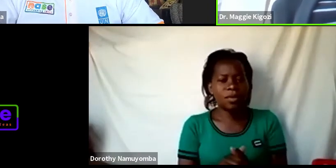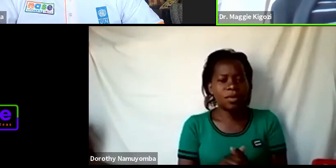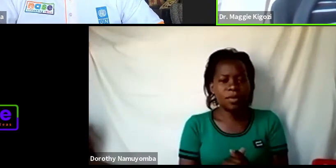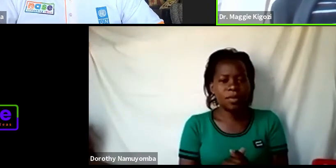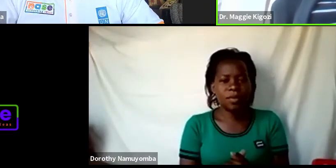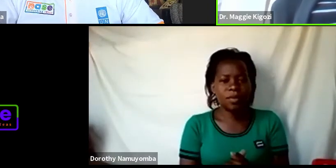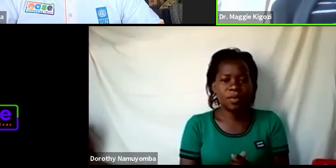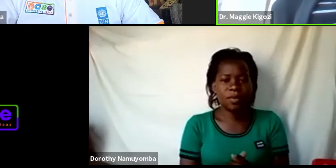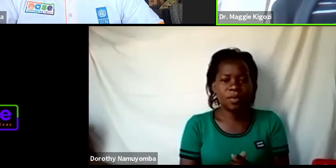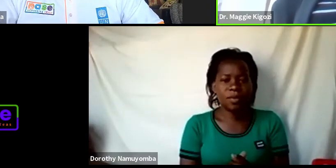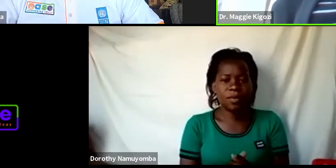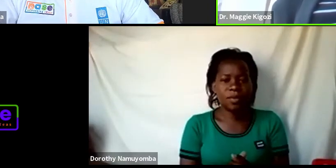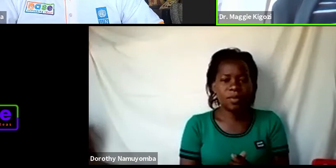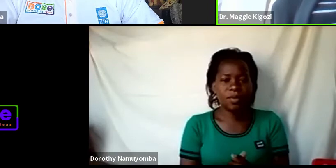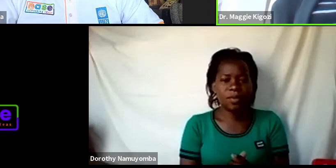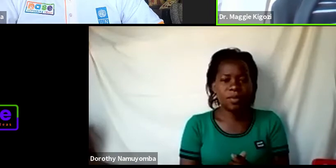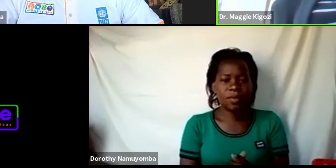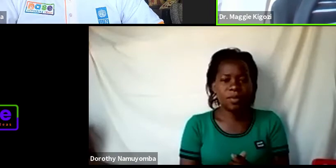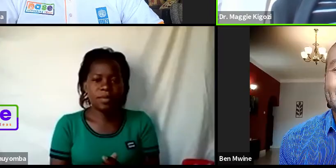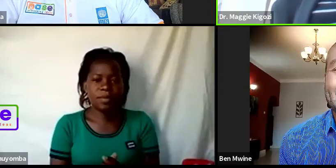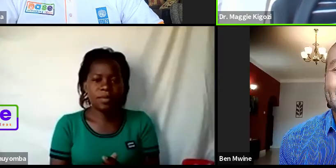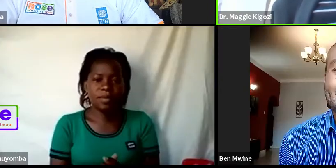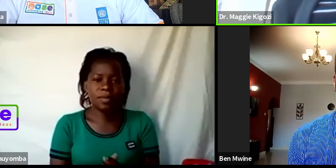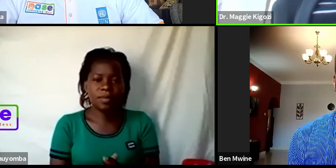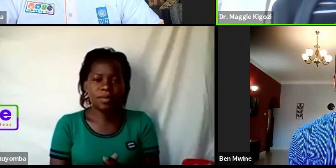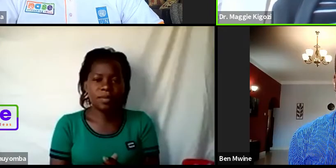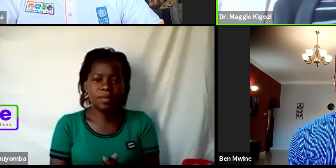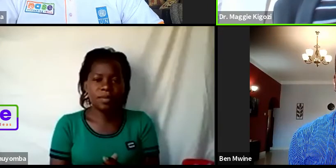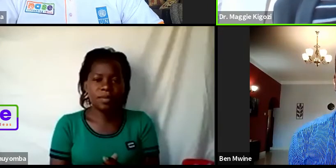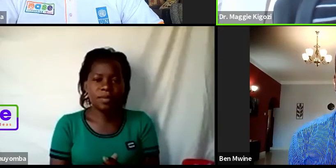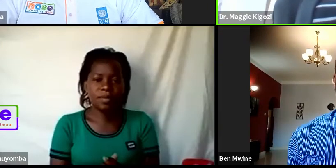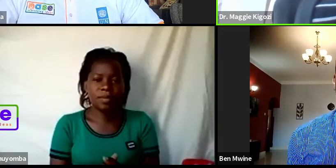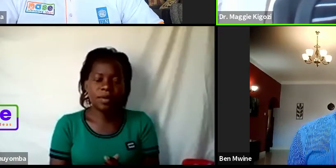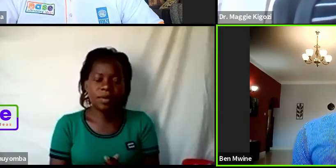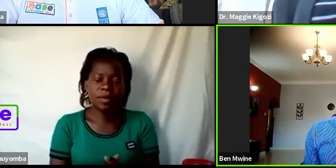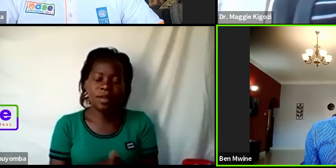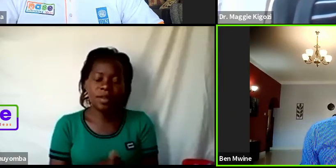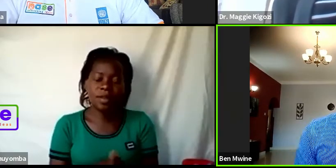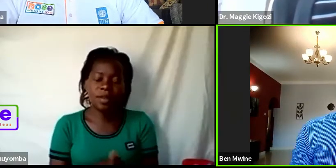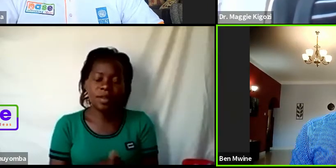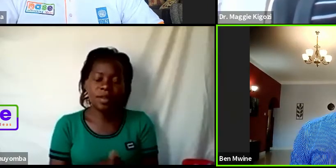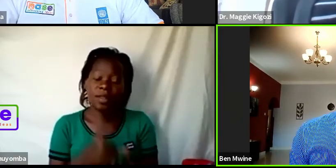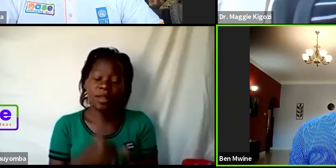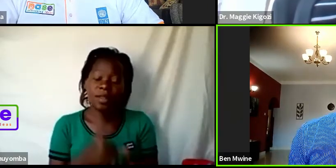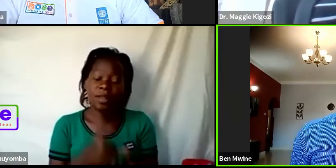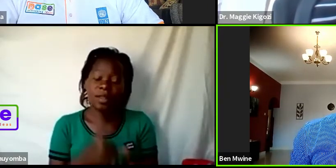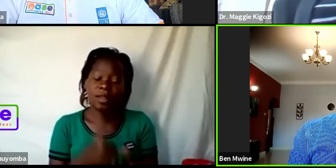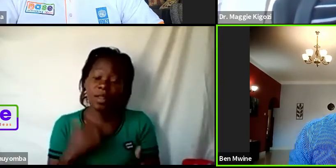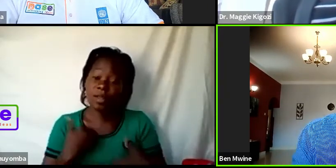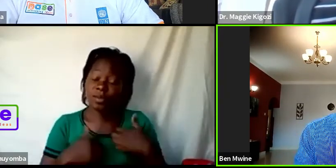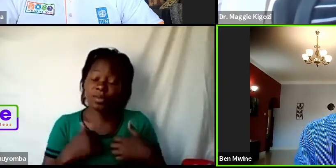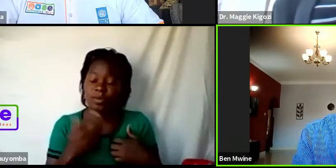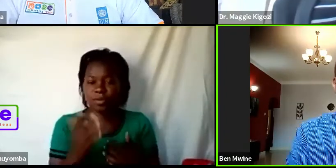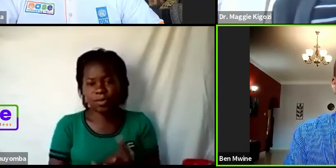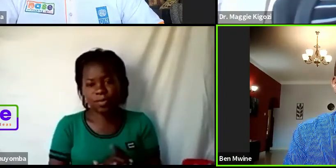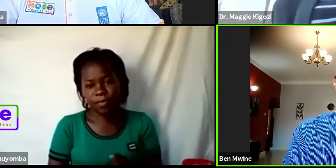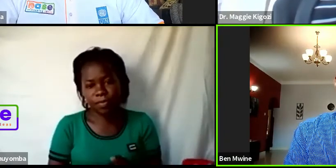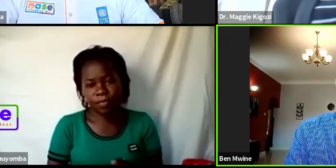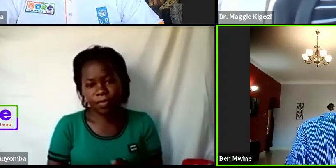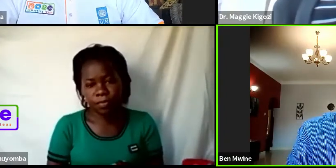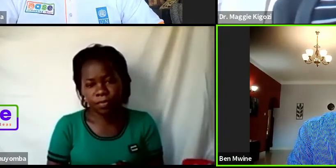Thank you, Ben. I think that's all I had to say about finance. Thank you very much, Dr. Maggie. I have a lot of other questions